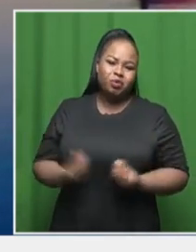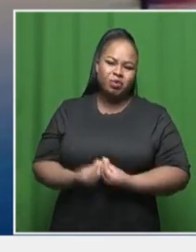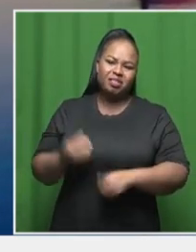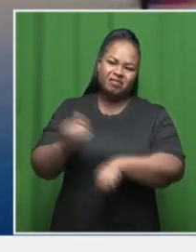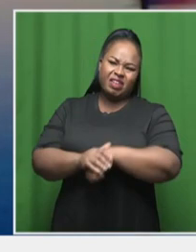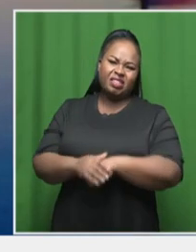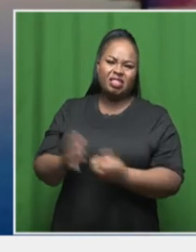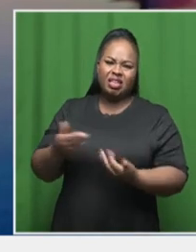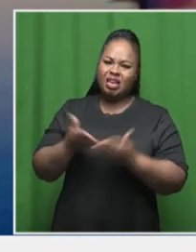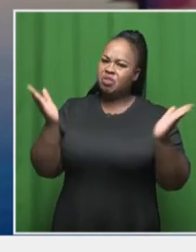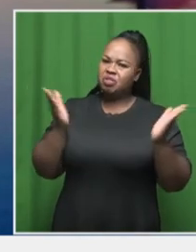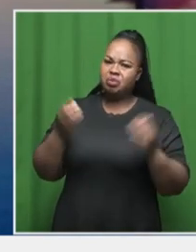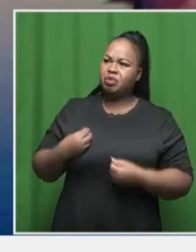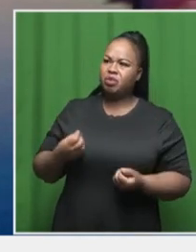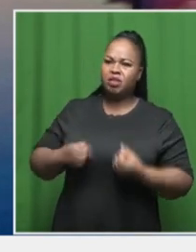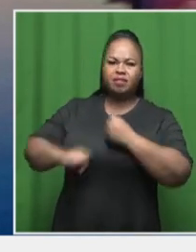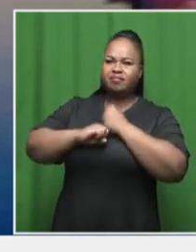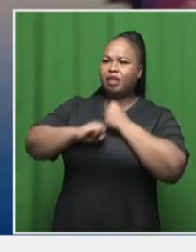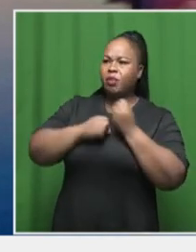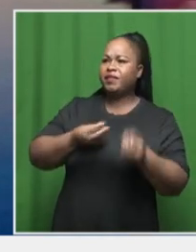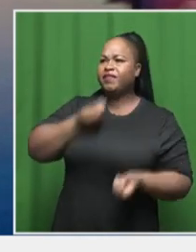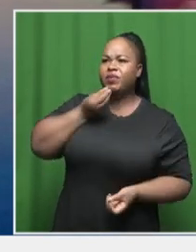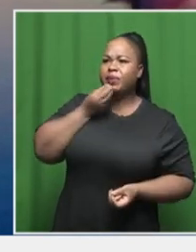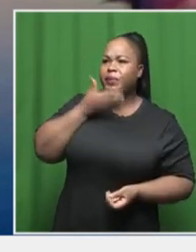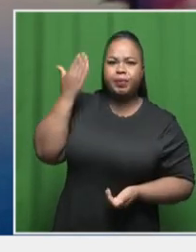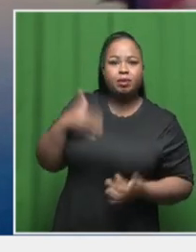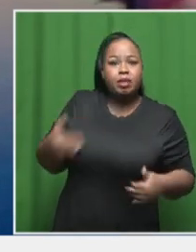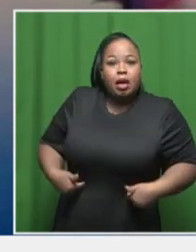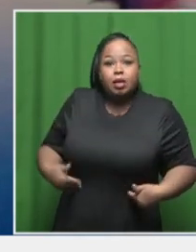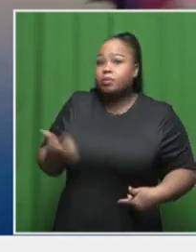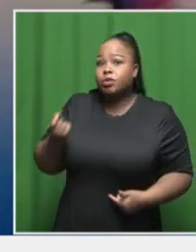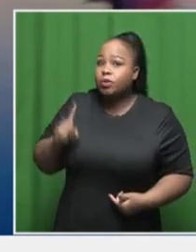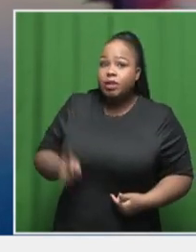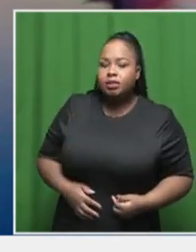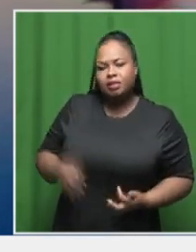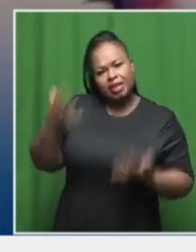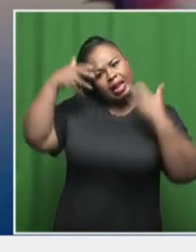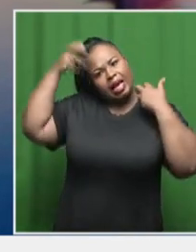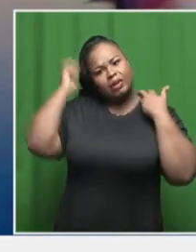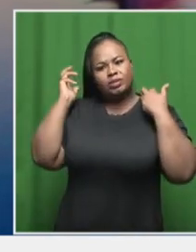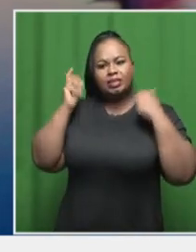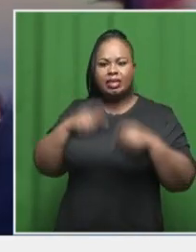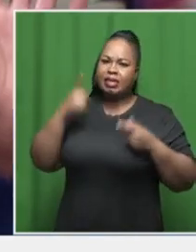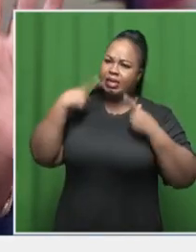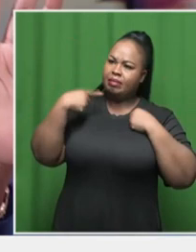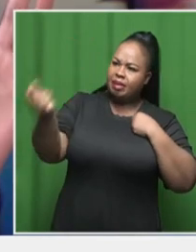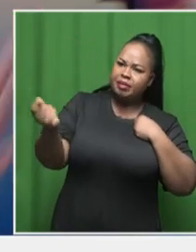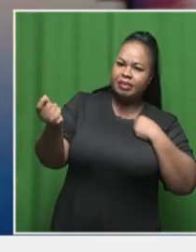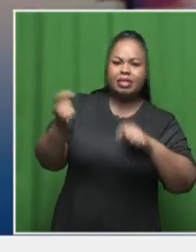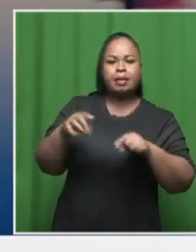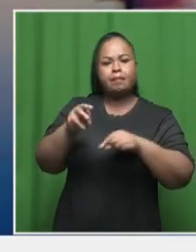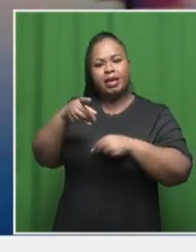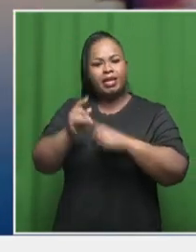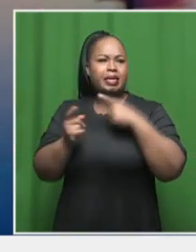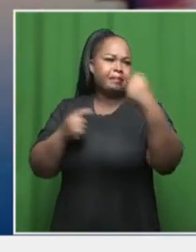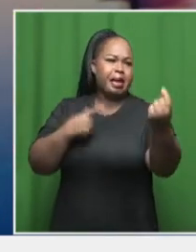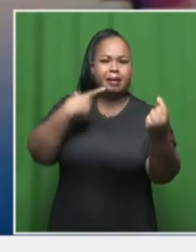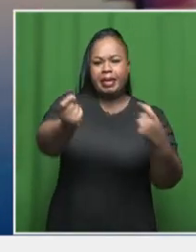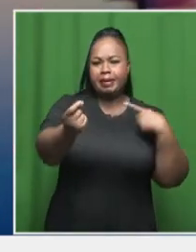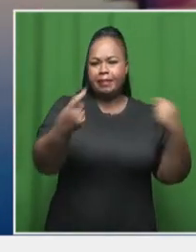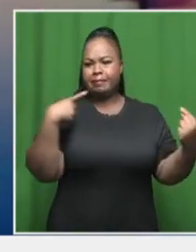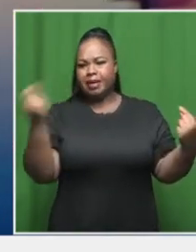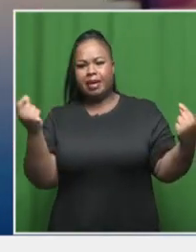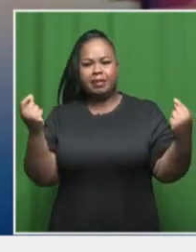friends out in the open, no one's feeding him. So now he's hungry. So what is he going to do? He's a lion, you know? So then he runs off and Marty also runs off and it's a whole,